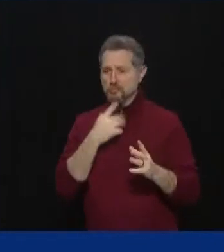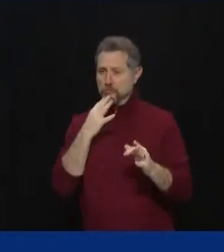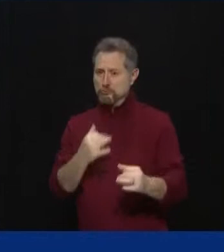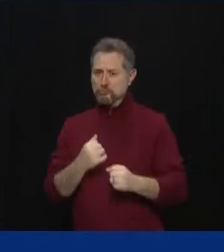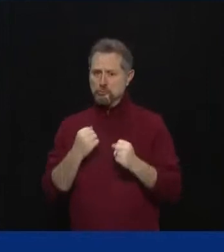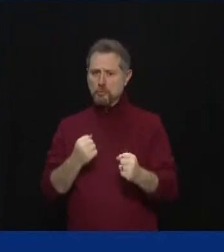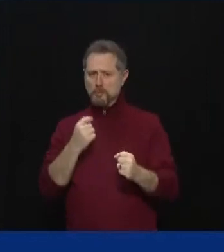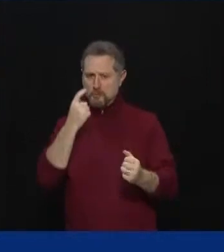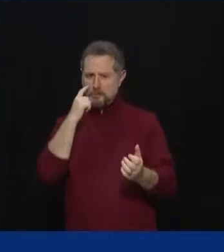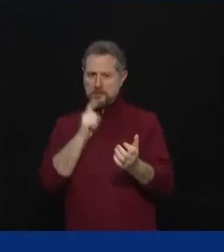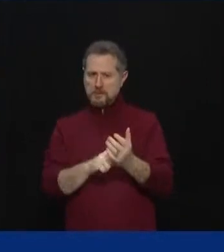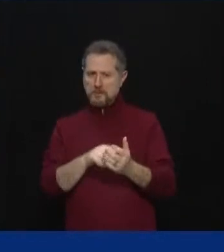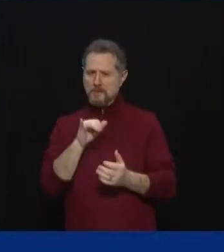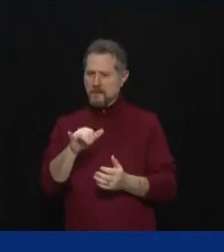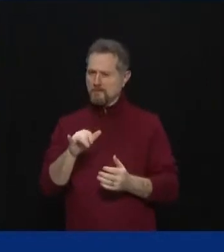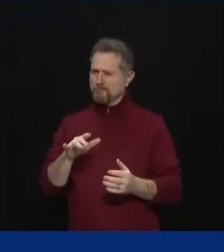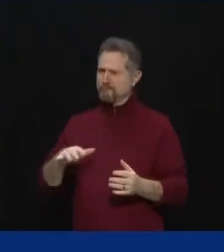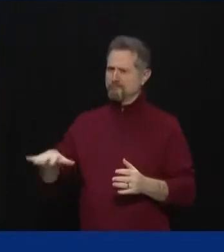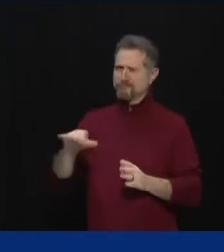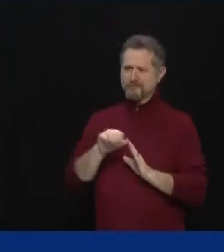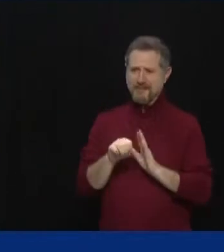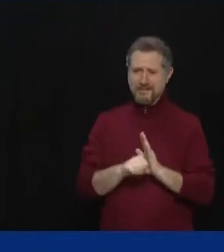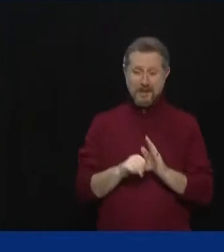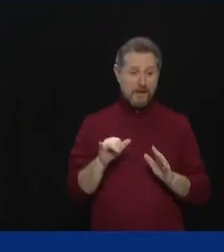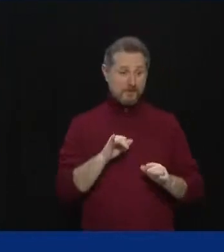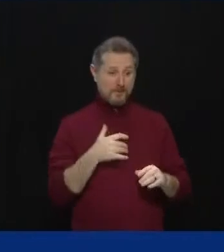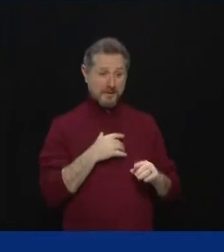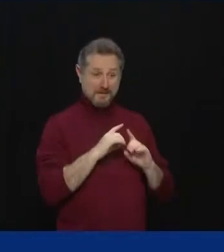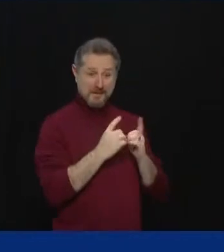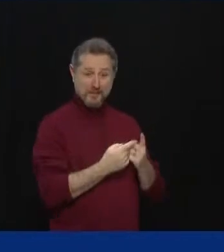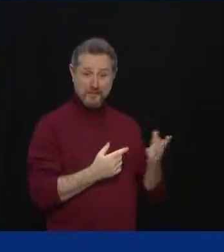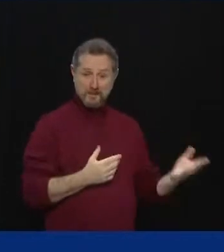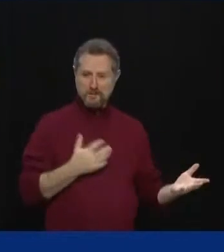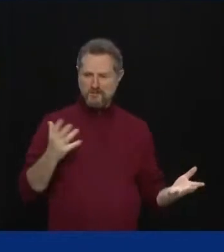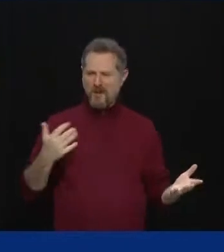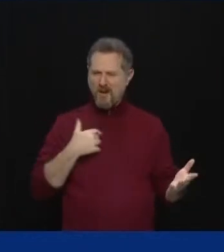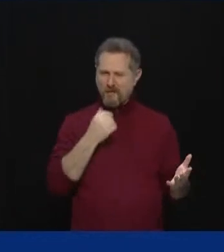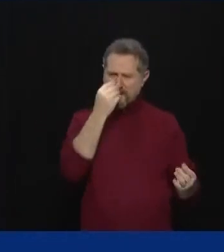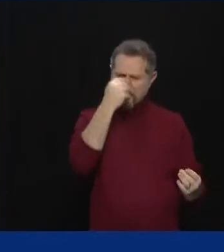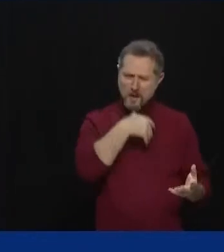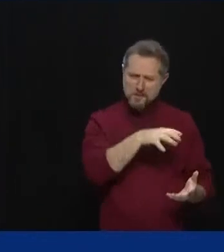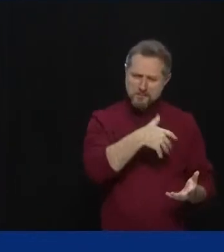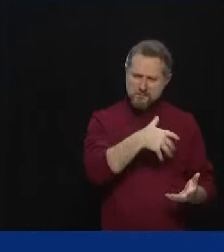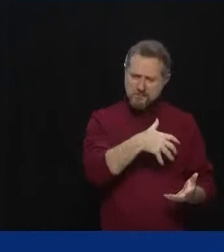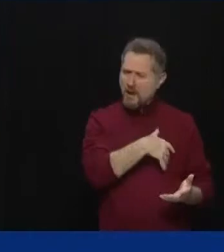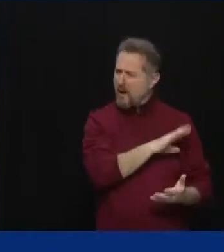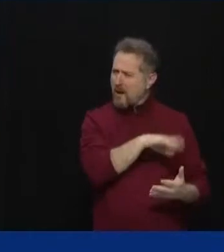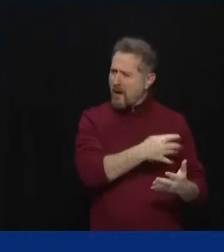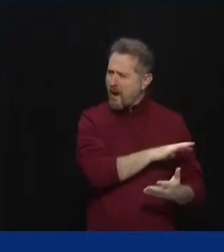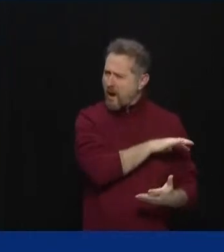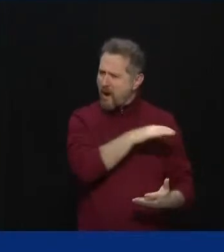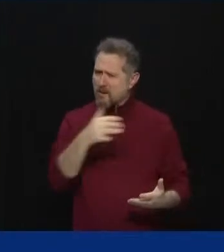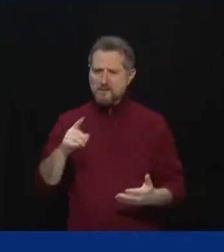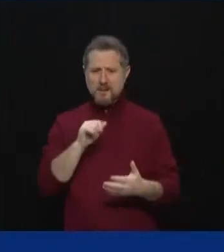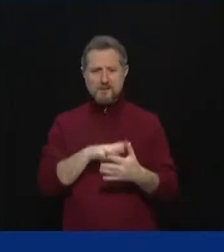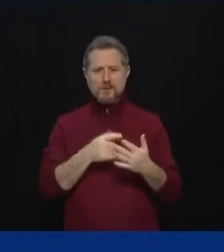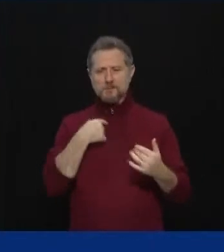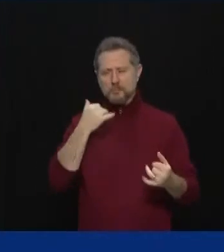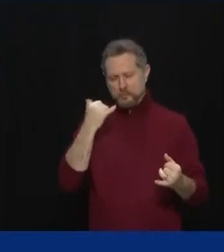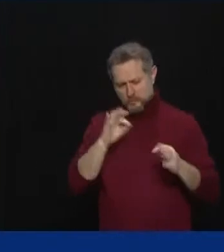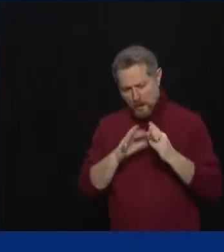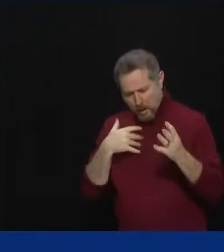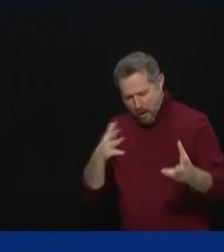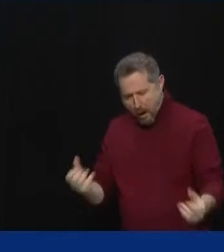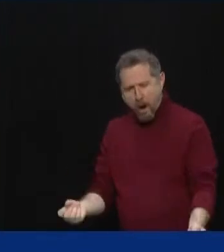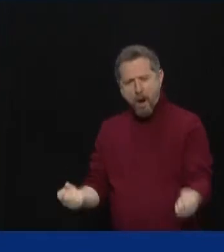and as a department that has huge amounts of COVID data, to see what we can do to better understand